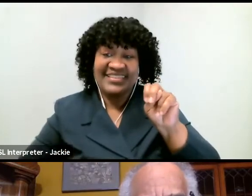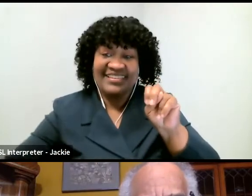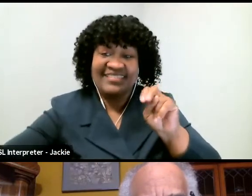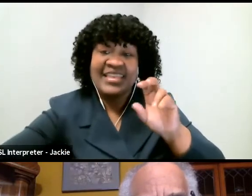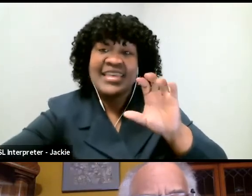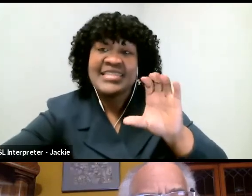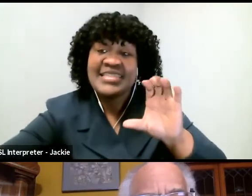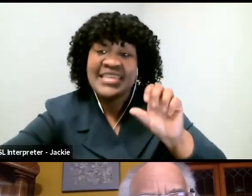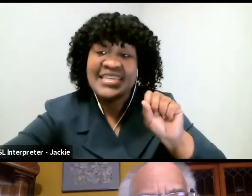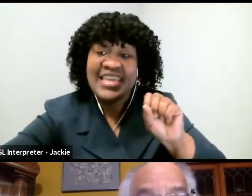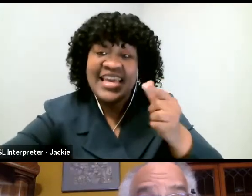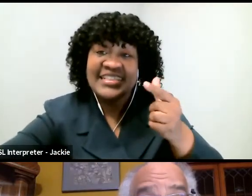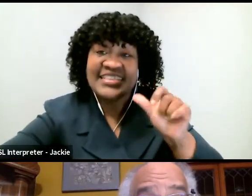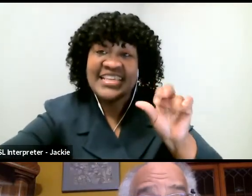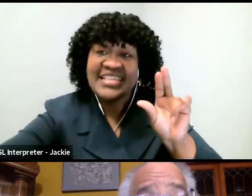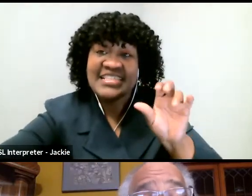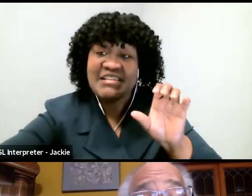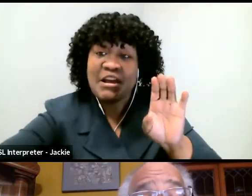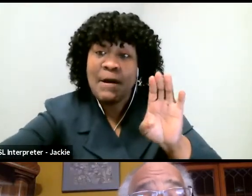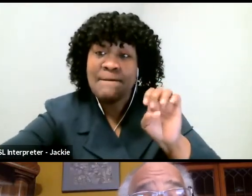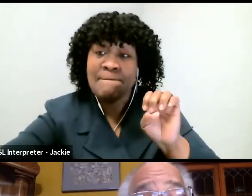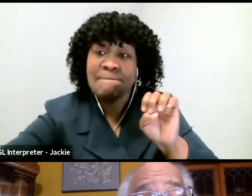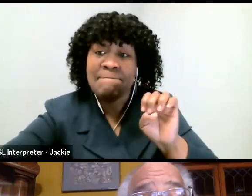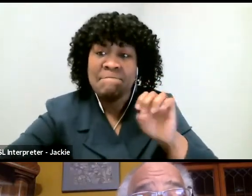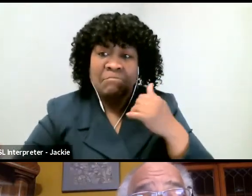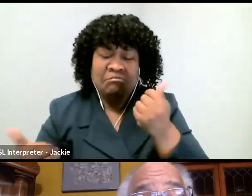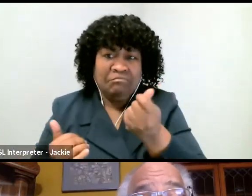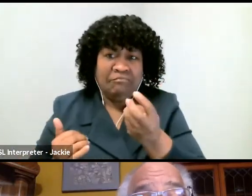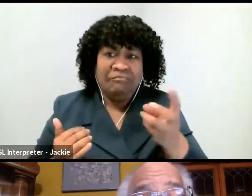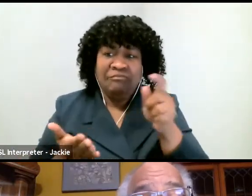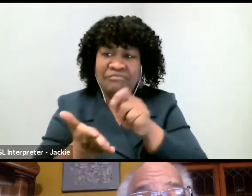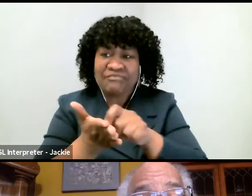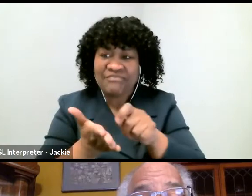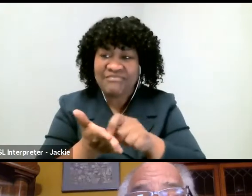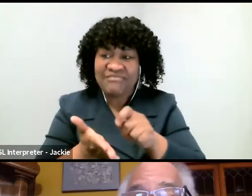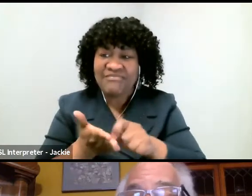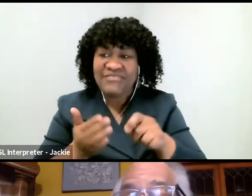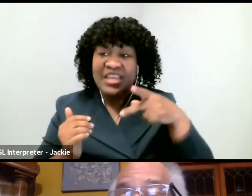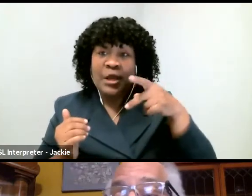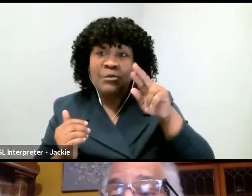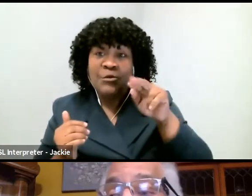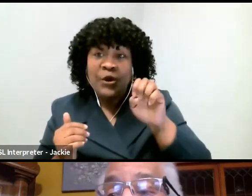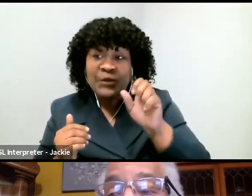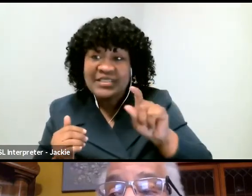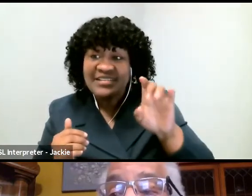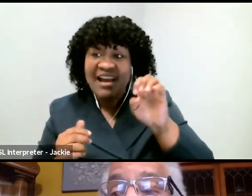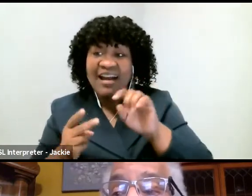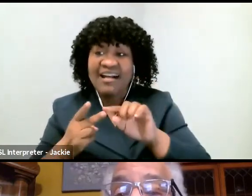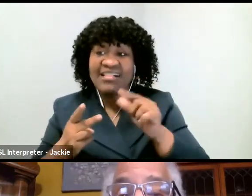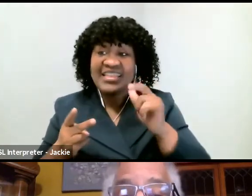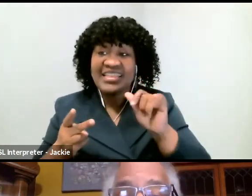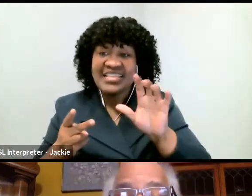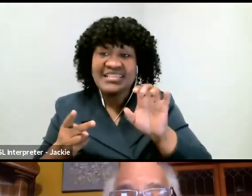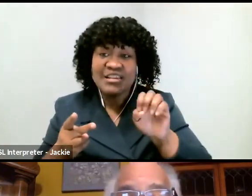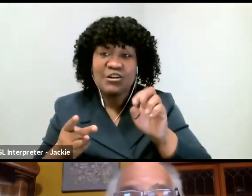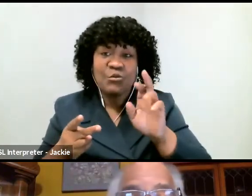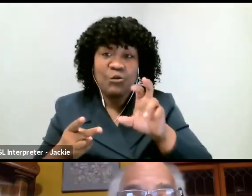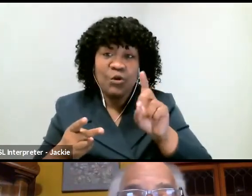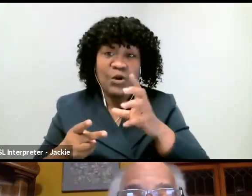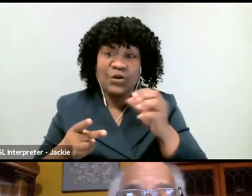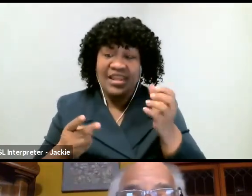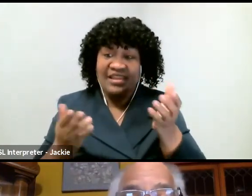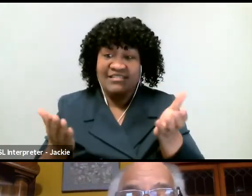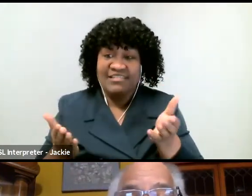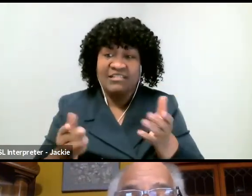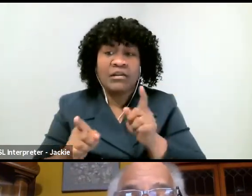C.S. Giscombe is the author of several collections of poetry, including Prairie Style, Giscombe Road, and Here. He